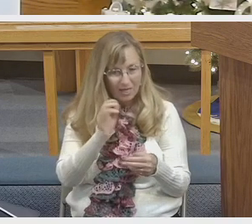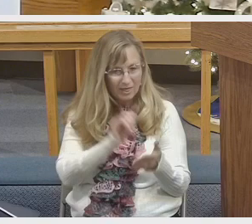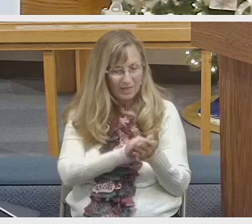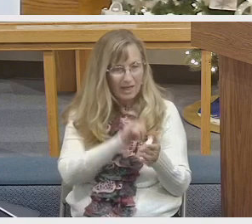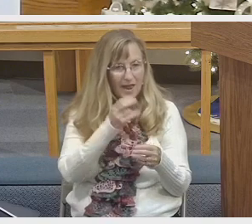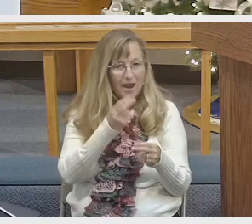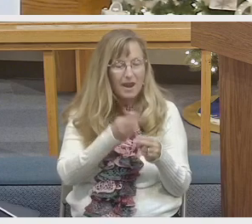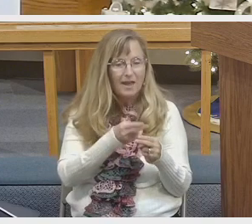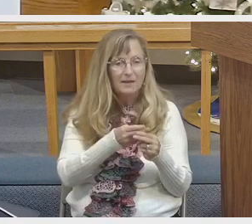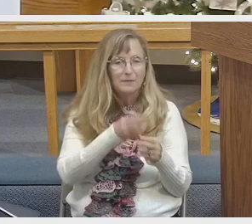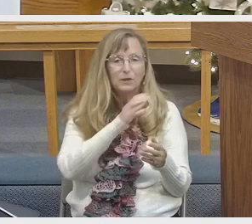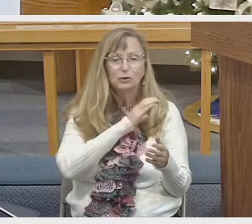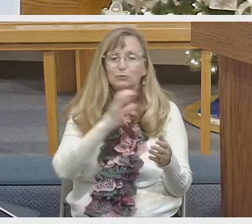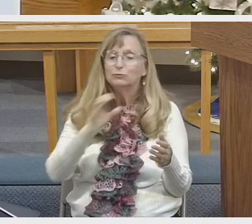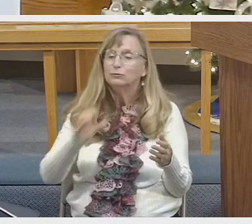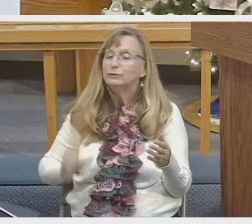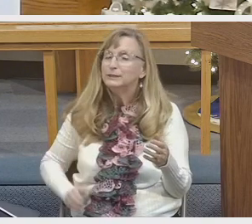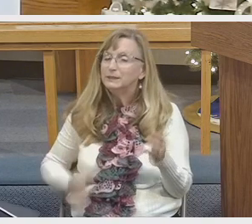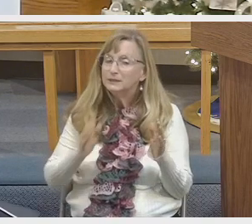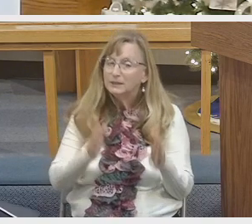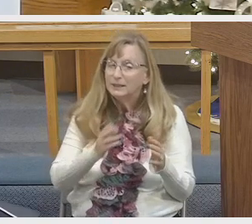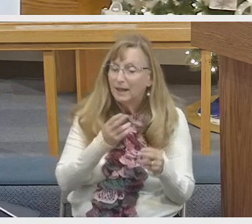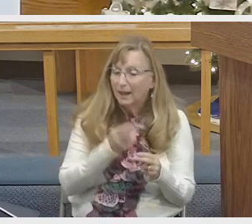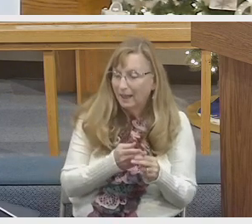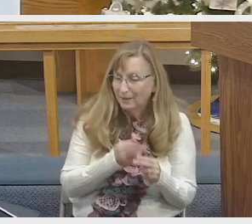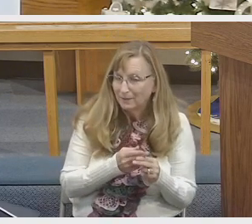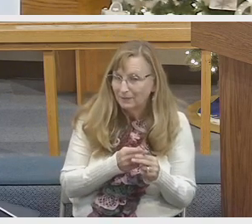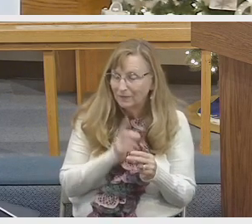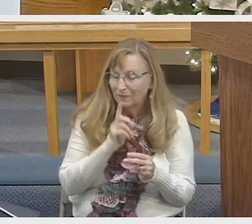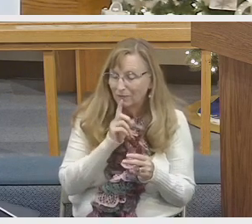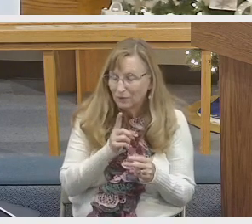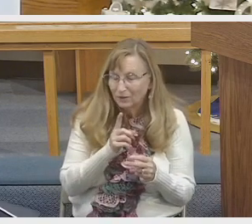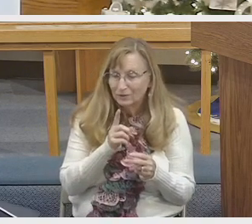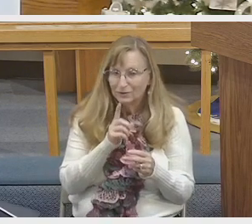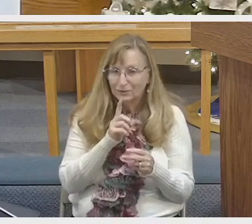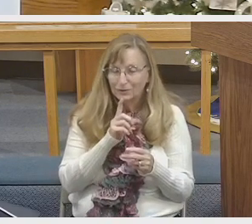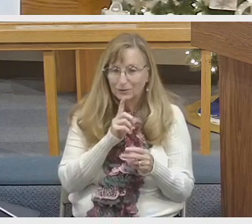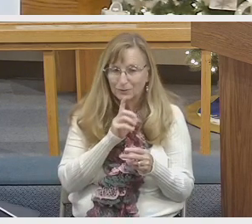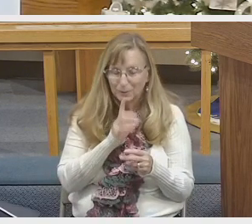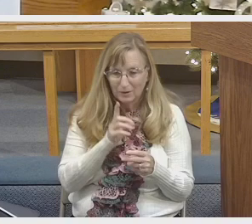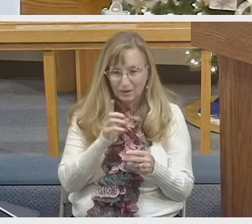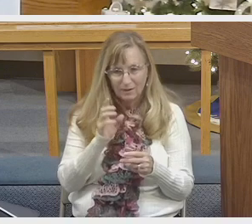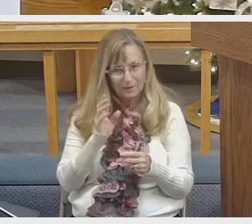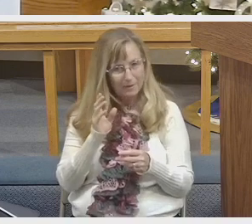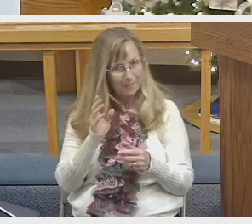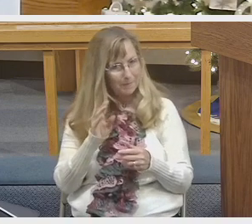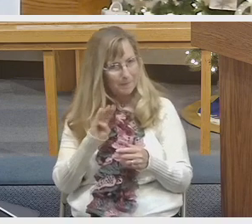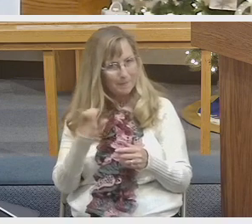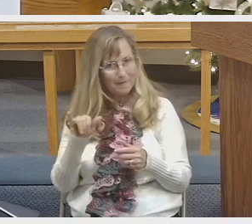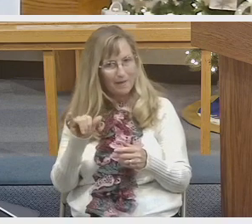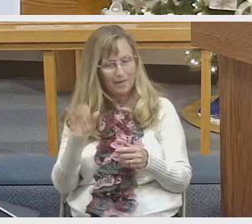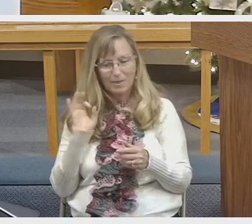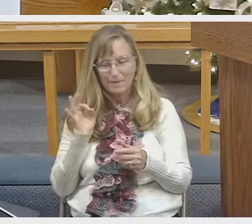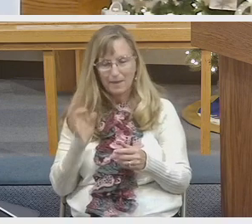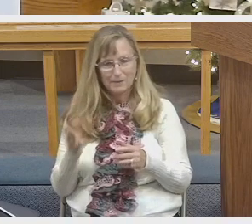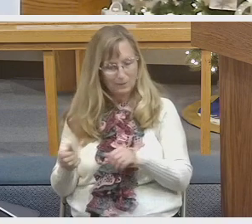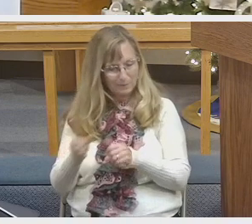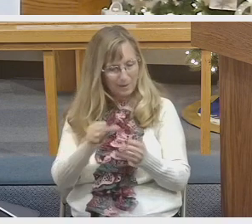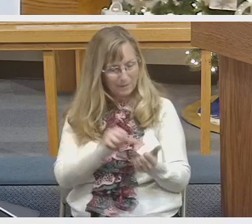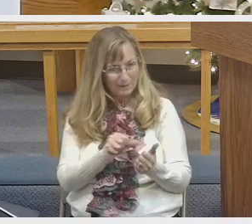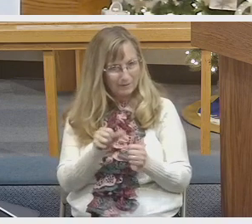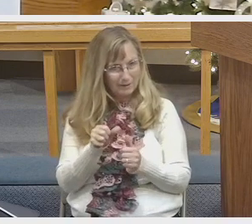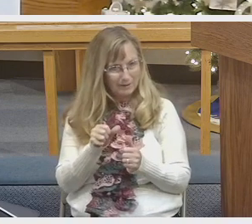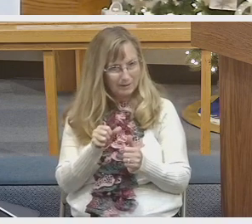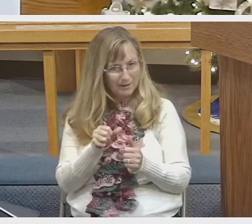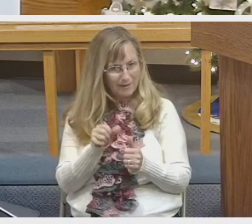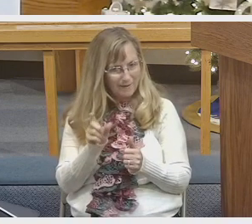cases, was first spoken by the pastor who baptized. The first time